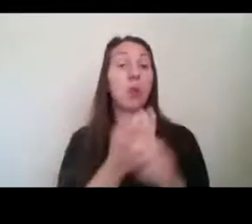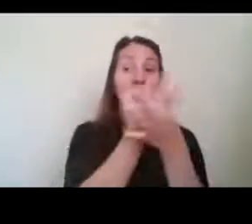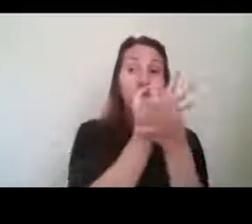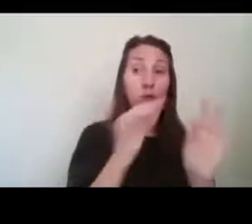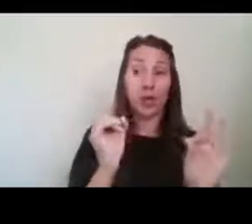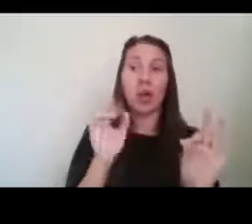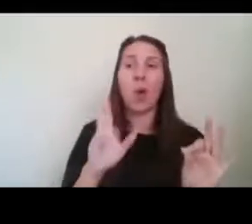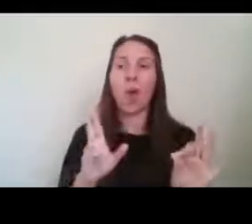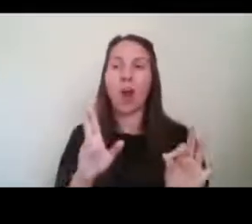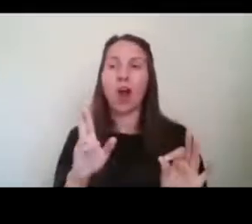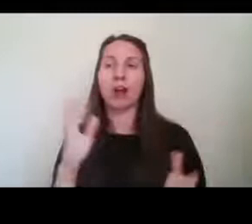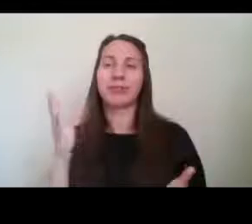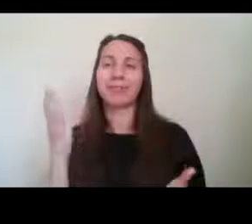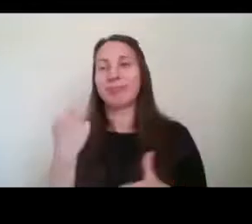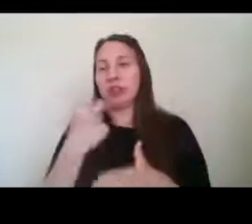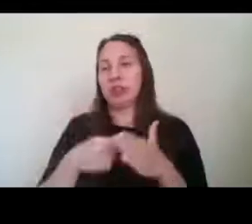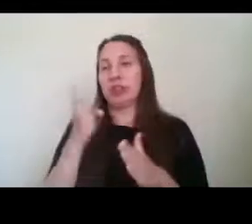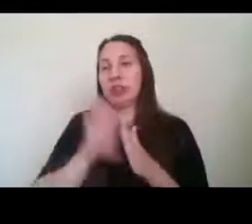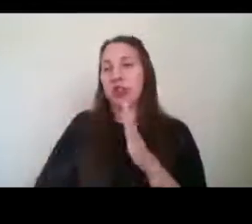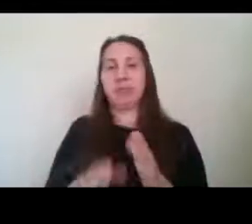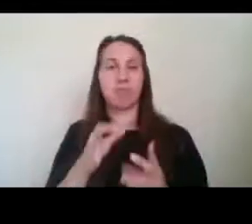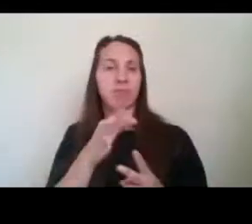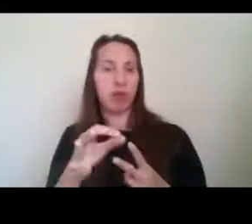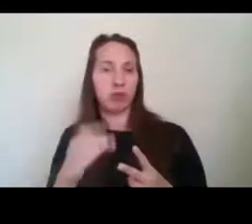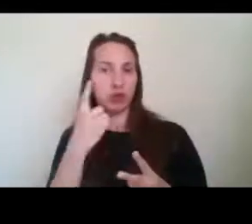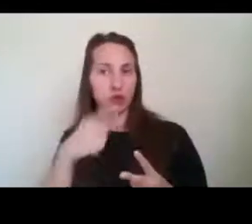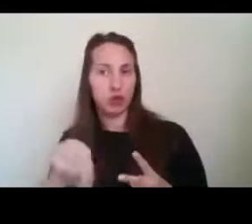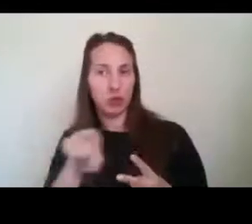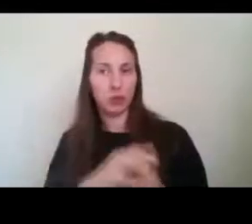do captionings. Next slide.